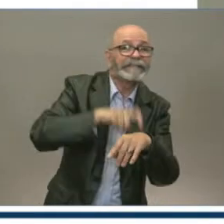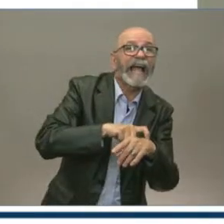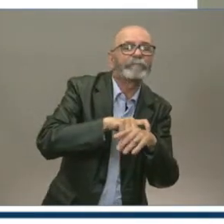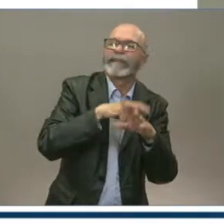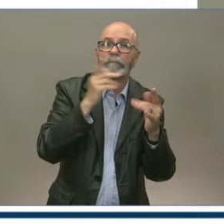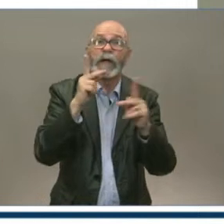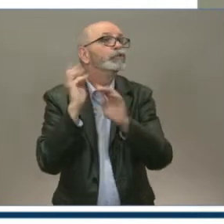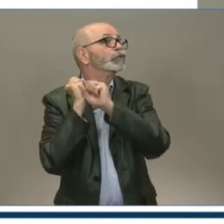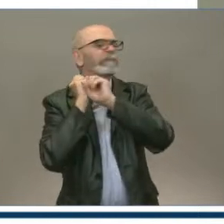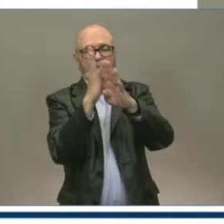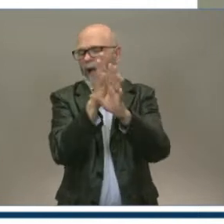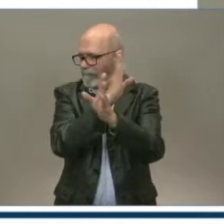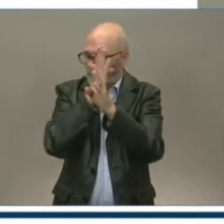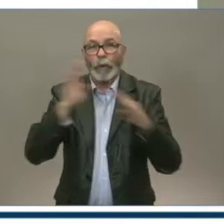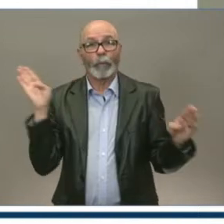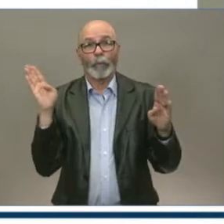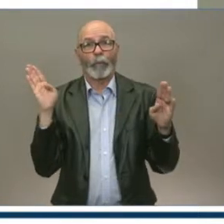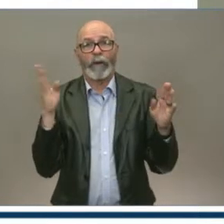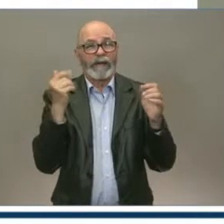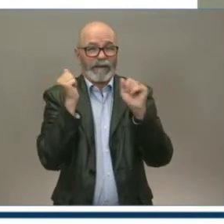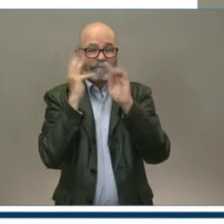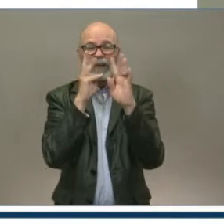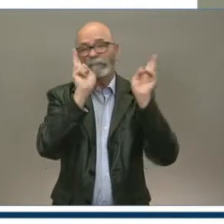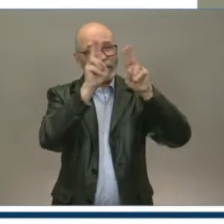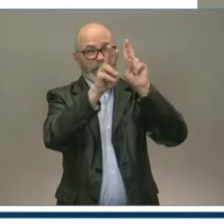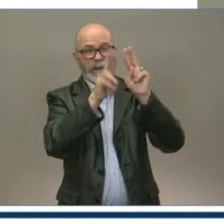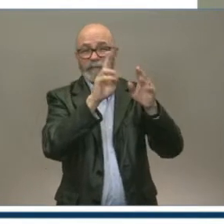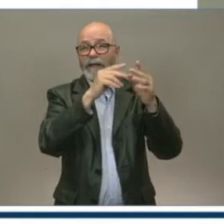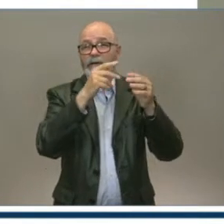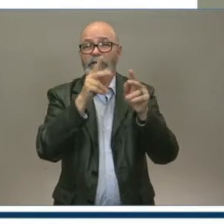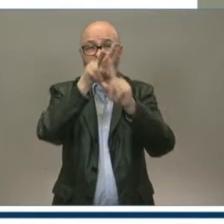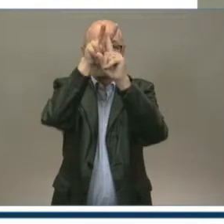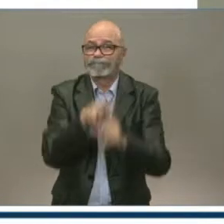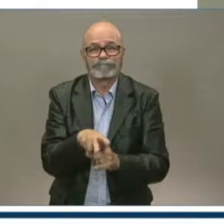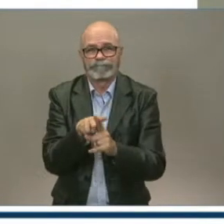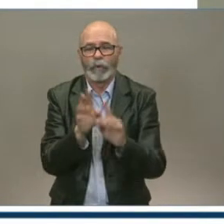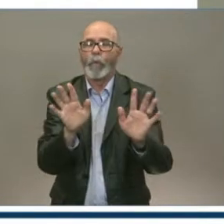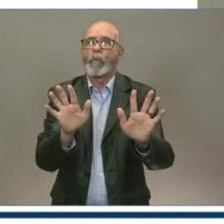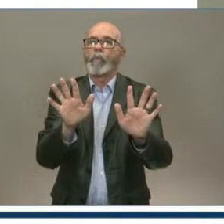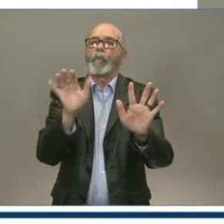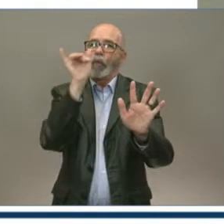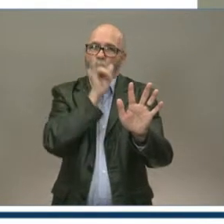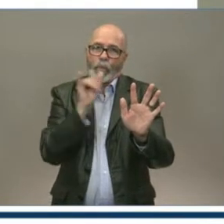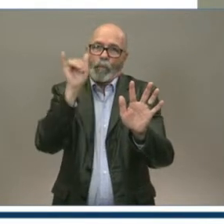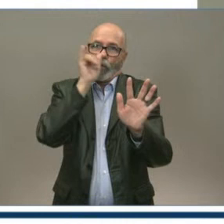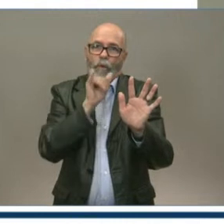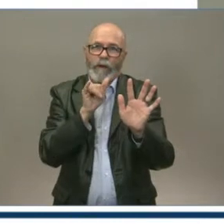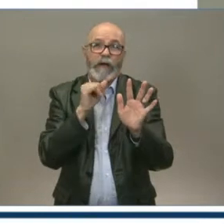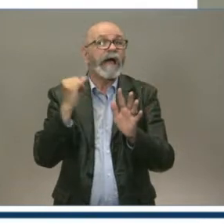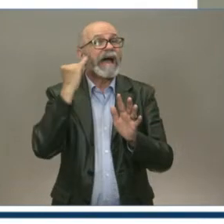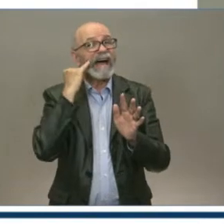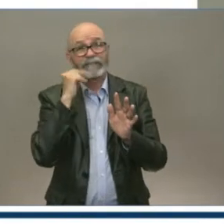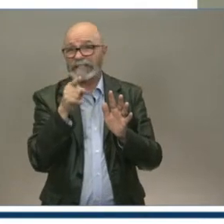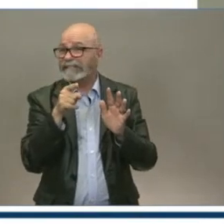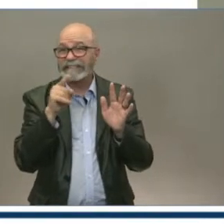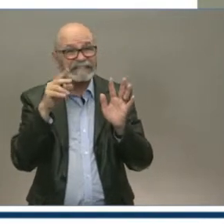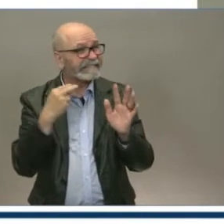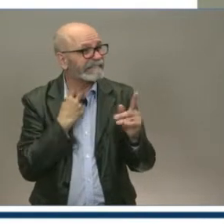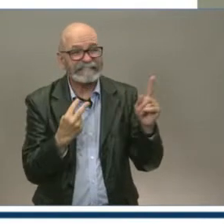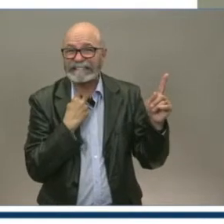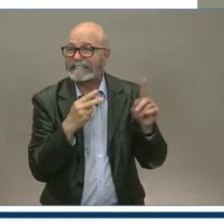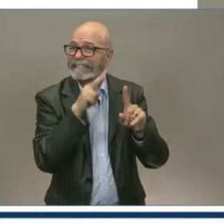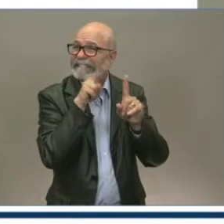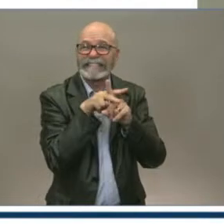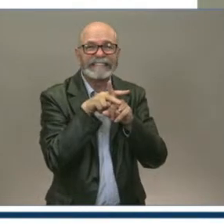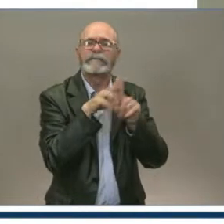rushing to book their appointment at the same time when those become available. So if you're not able to book, we just ask you to keep